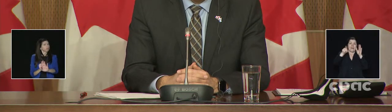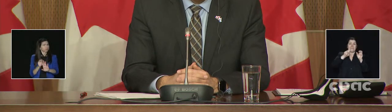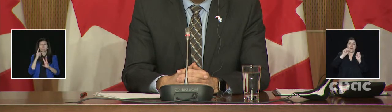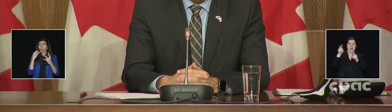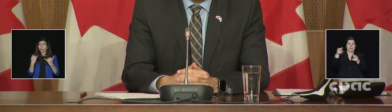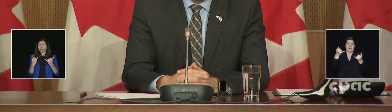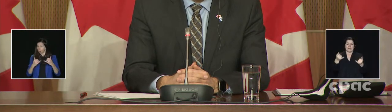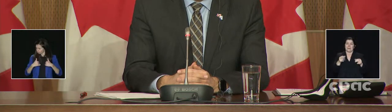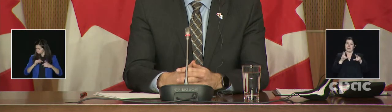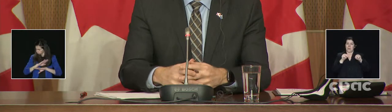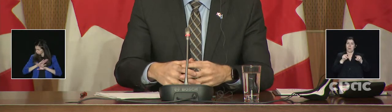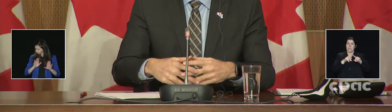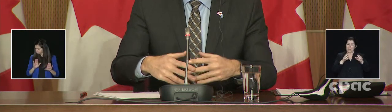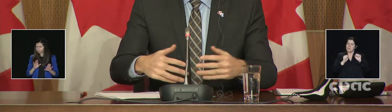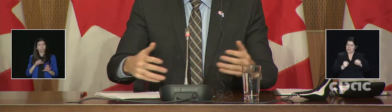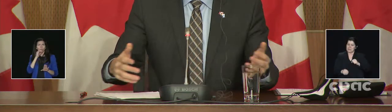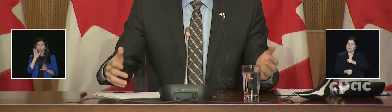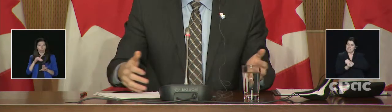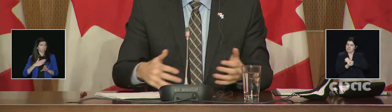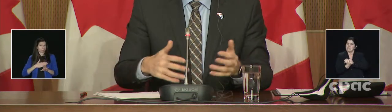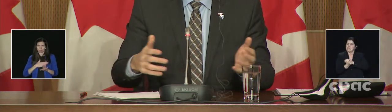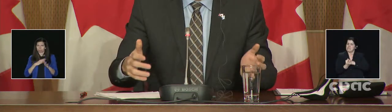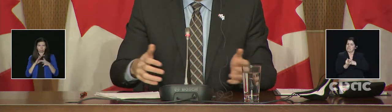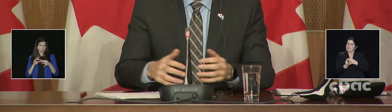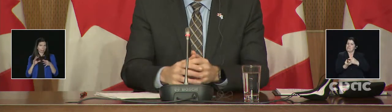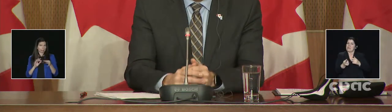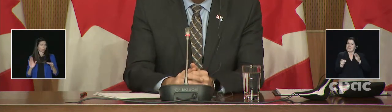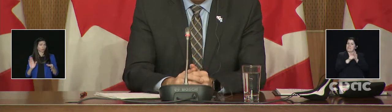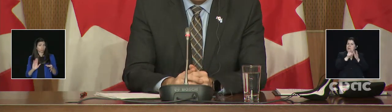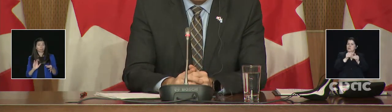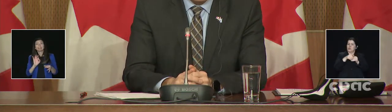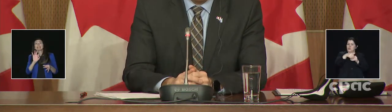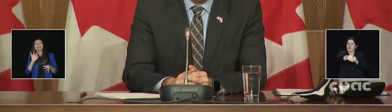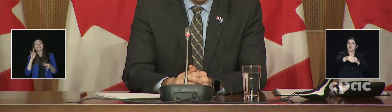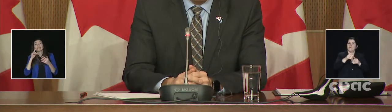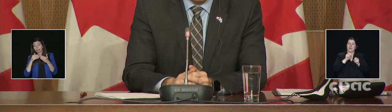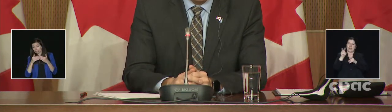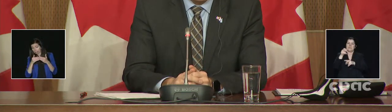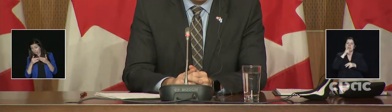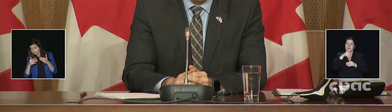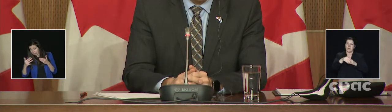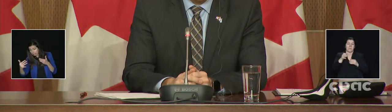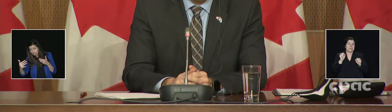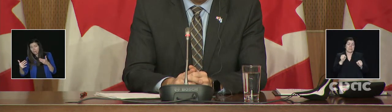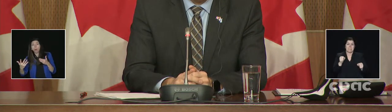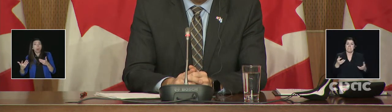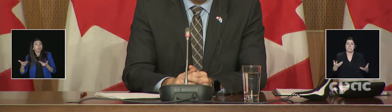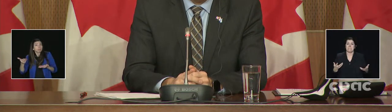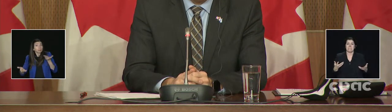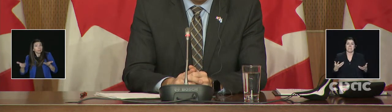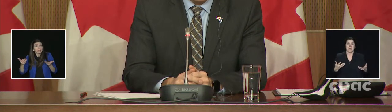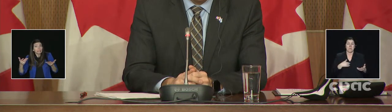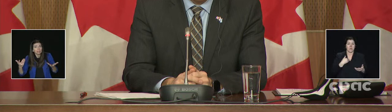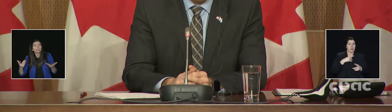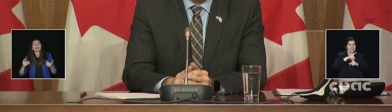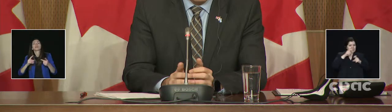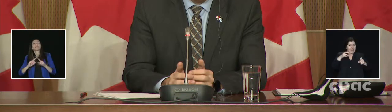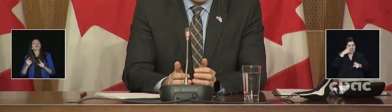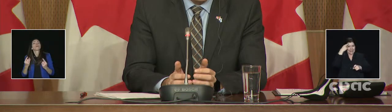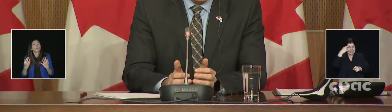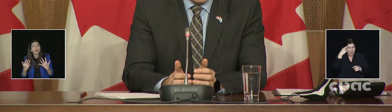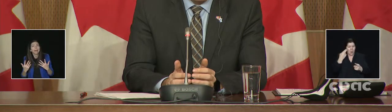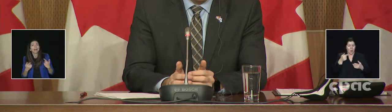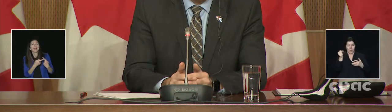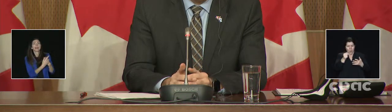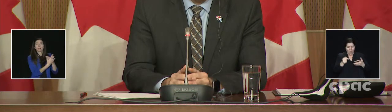it does come, it will have to come through a combination of different input, as I said, in different sorts of advice. But what